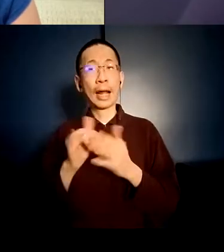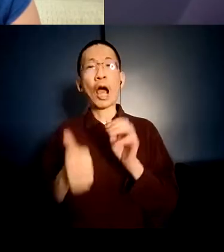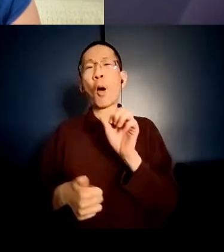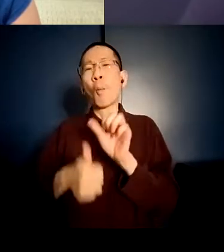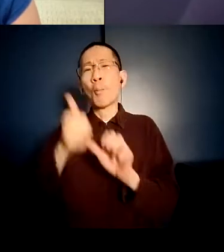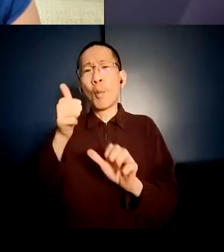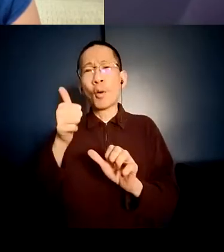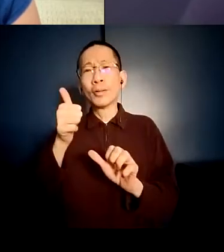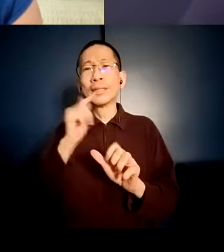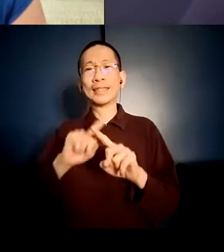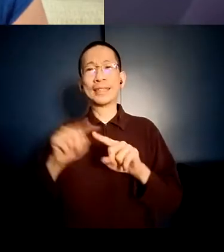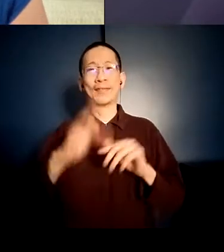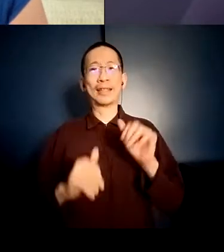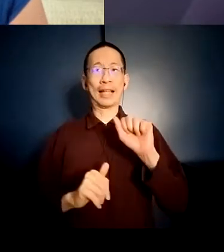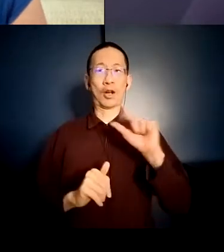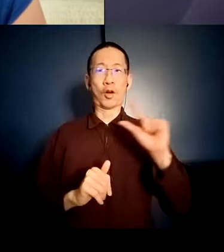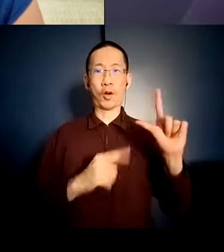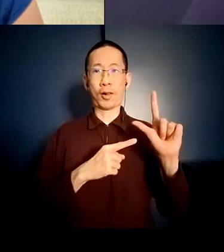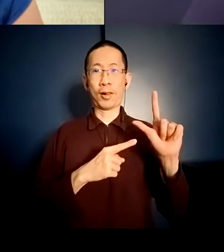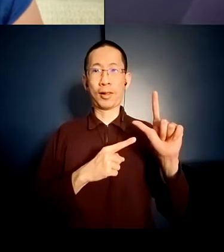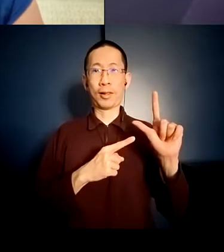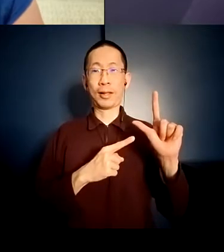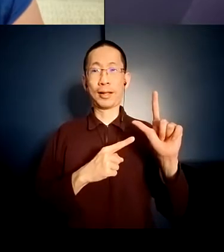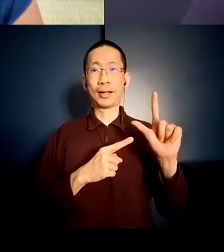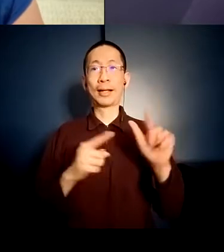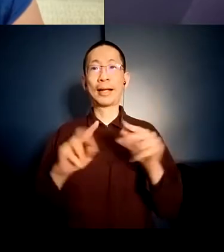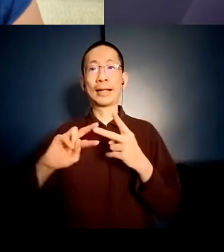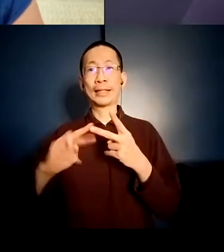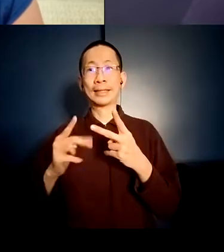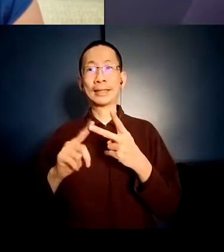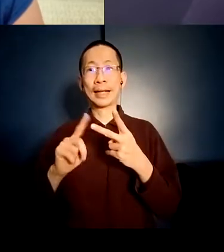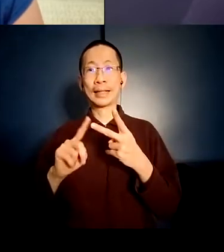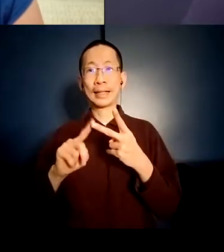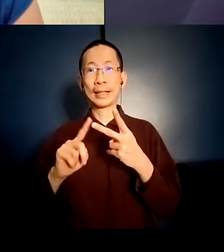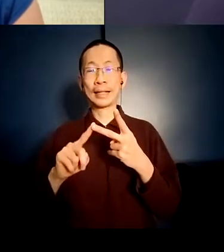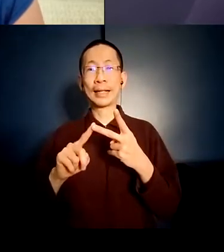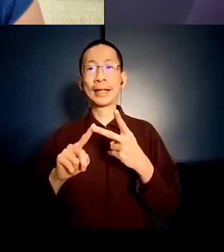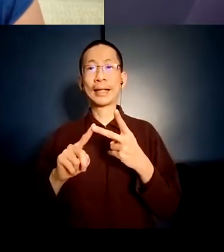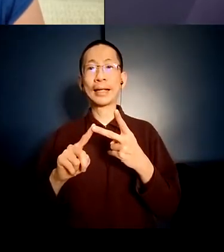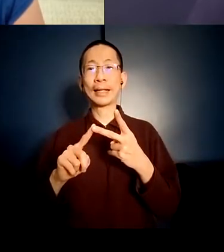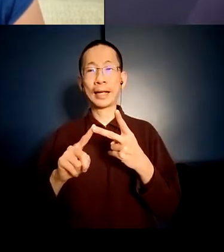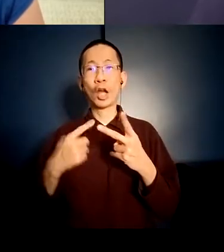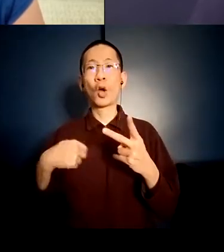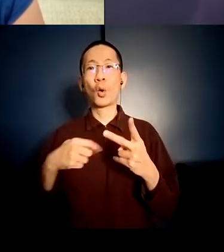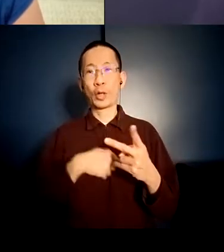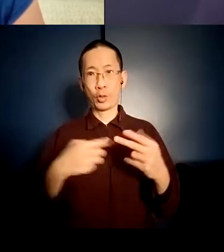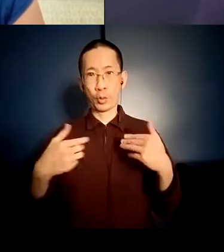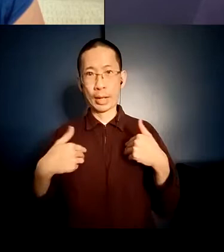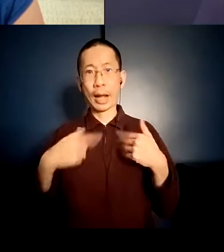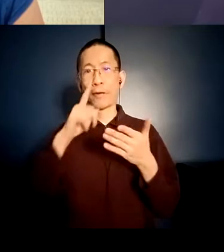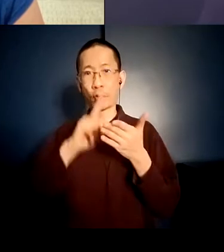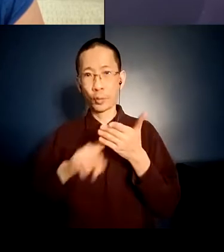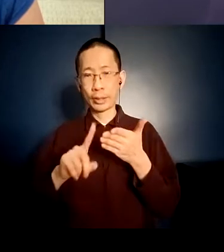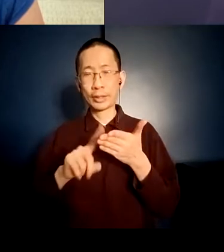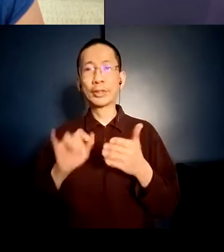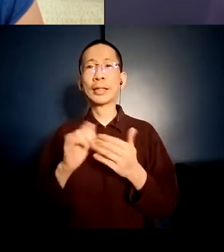from all, first of all. But secondly, we do have research